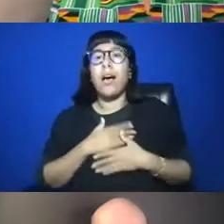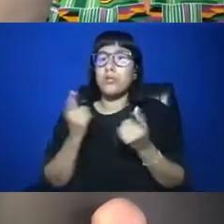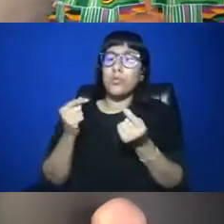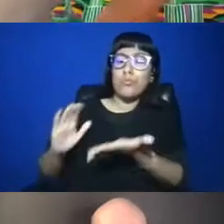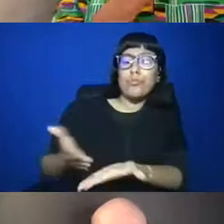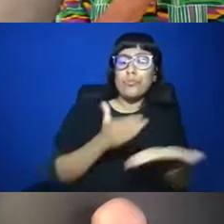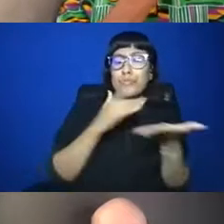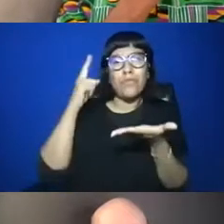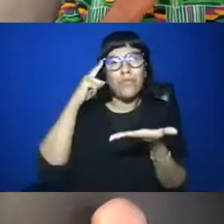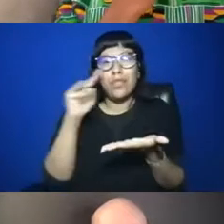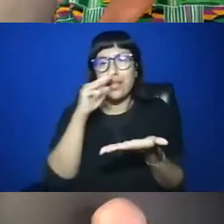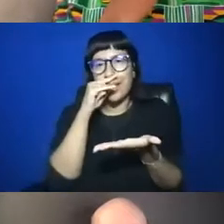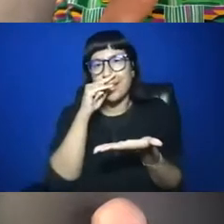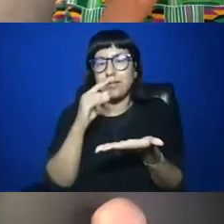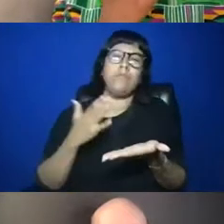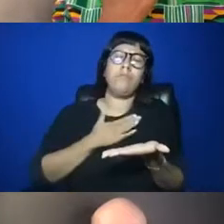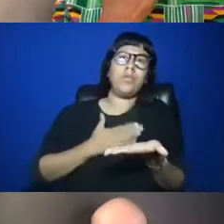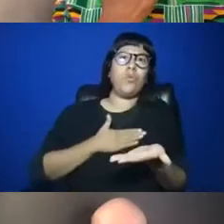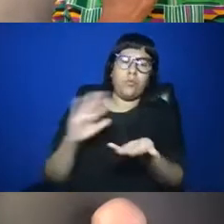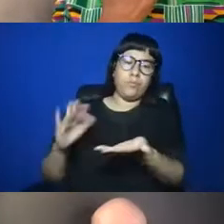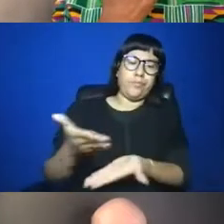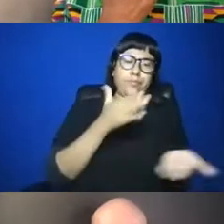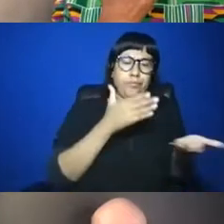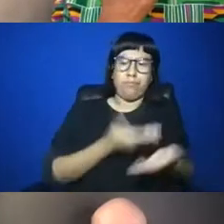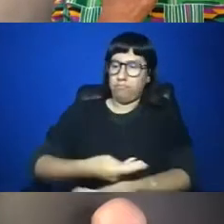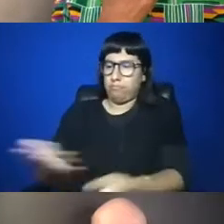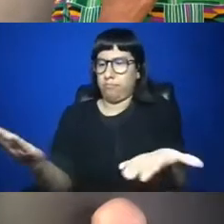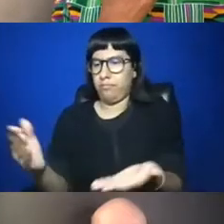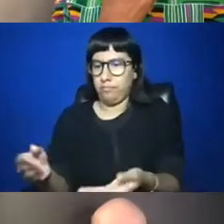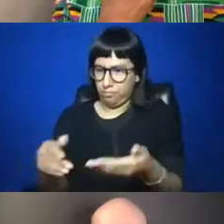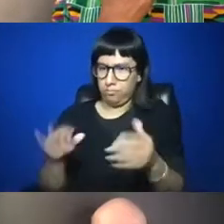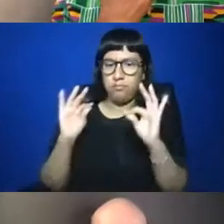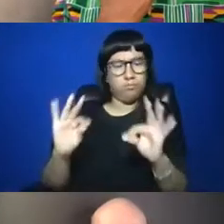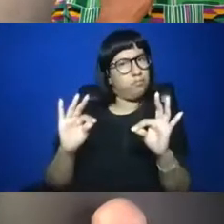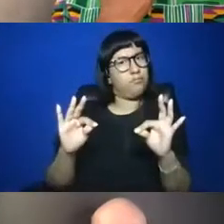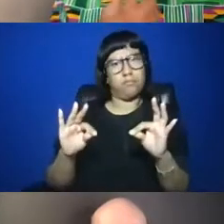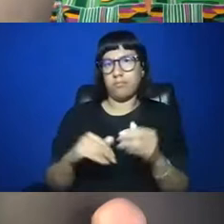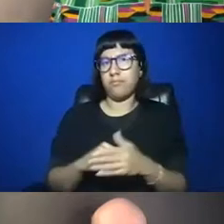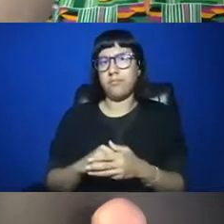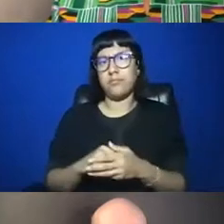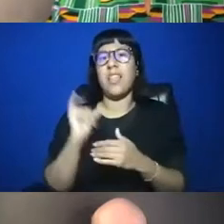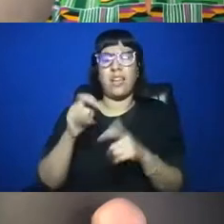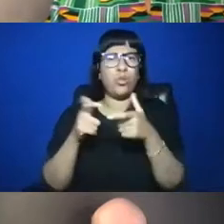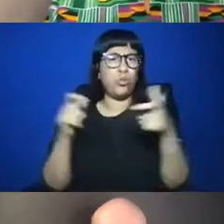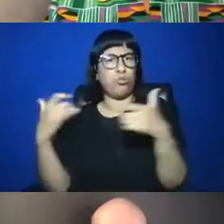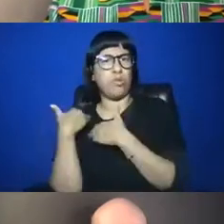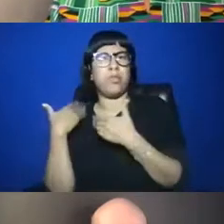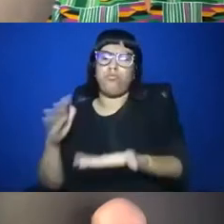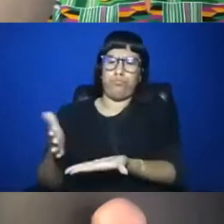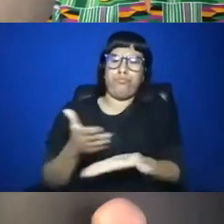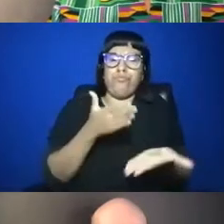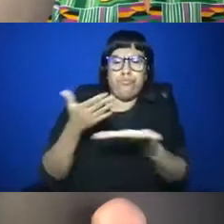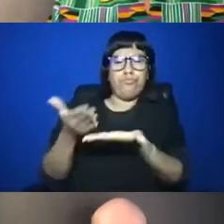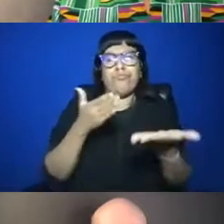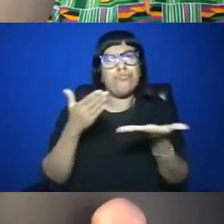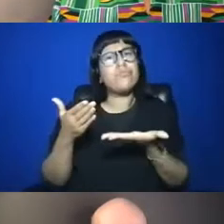that's really my joy, you know? Feeding the kids, really big responsibility, because